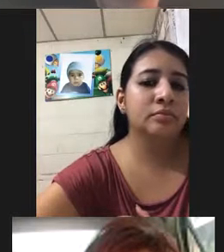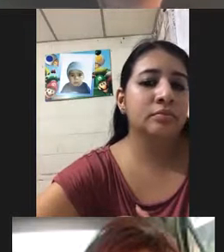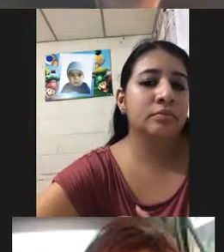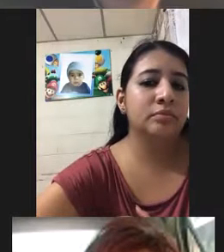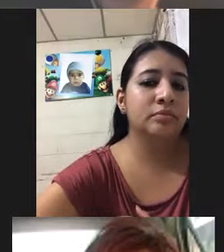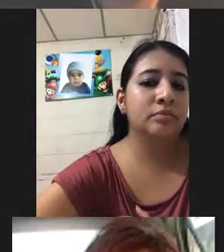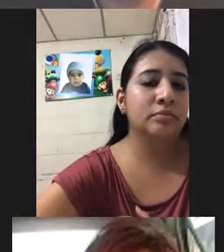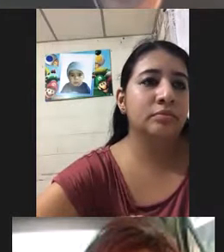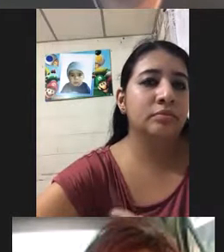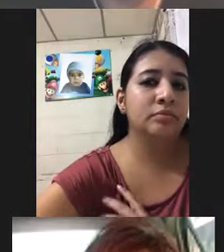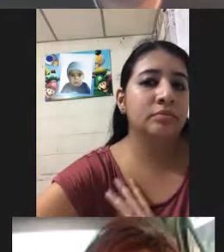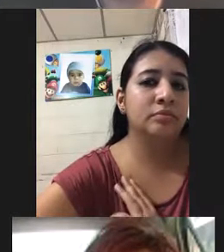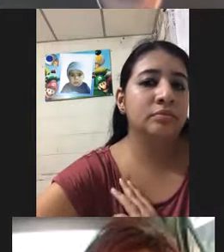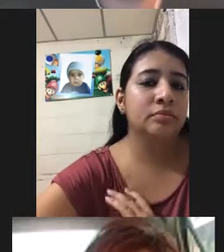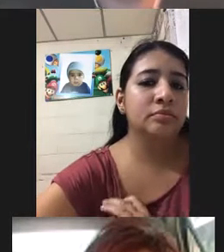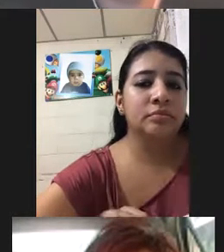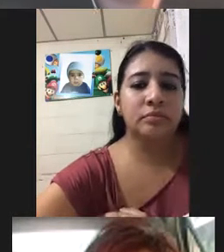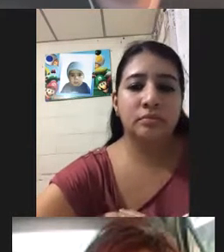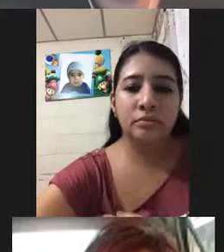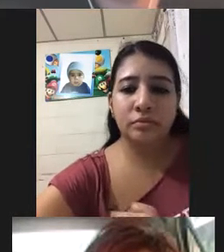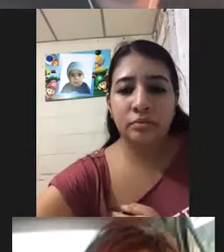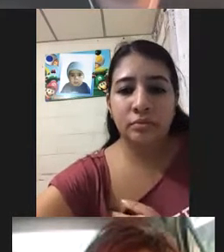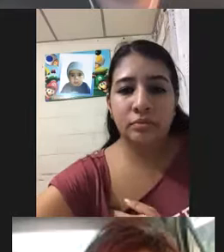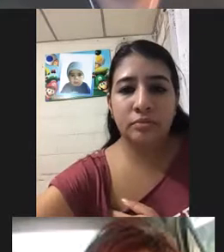me 15 minutes from my job to my house.